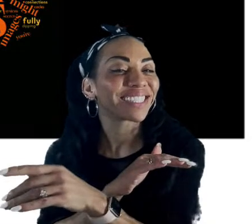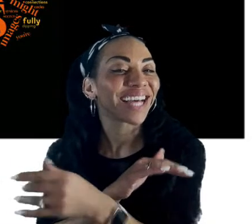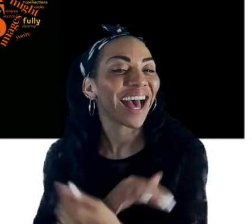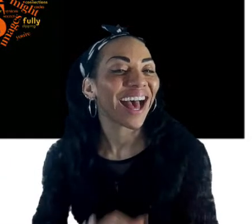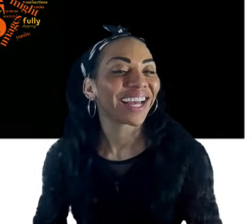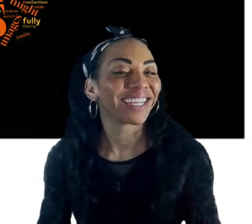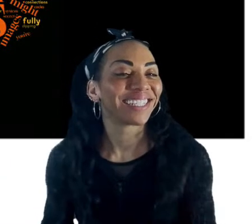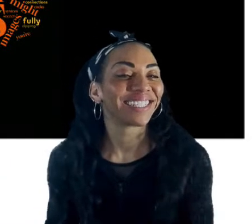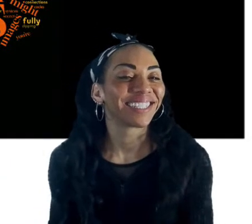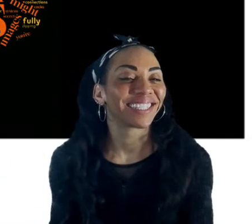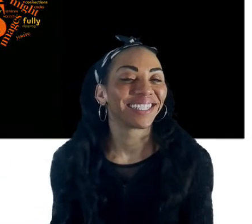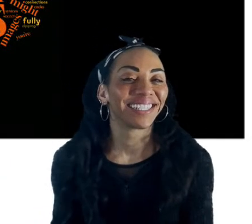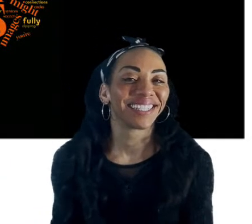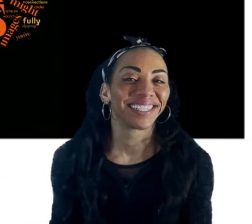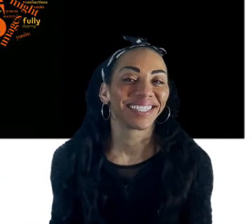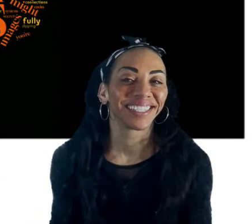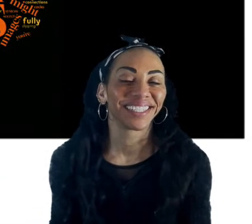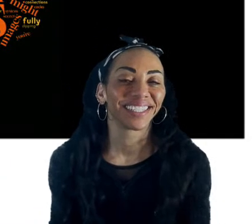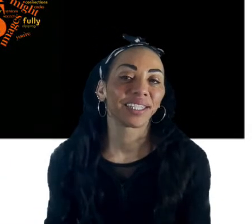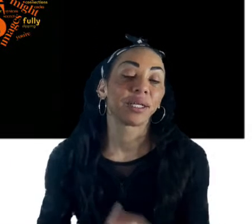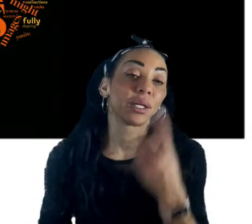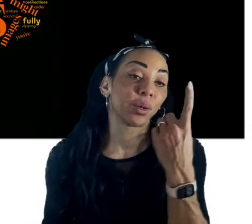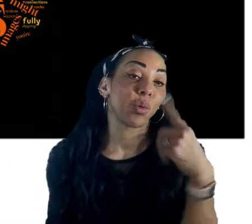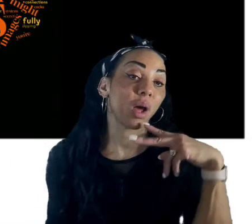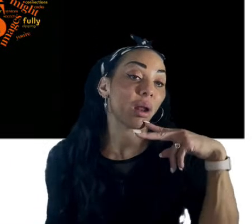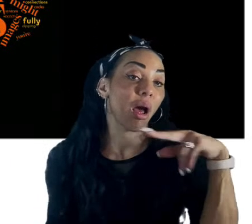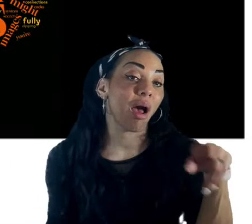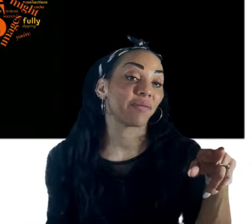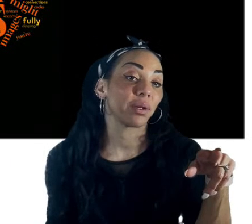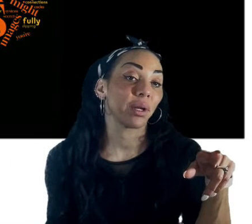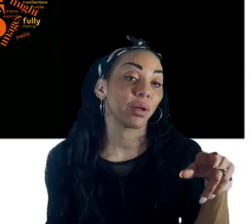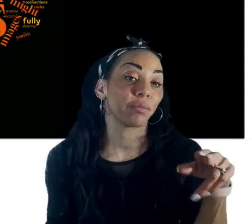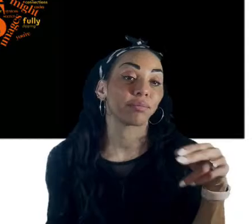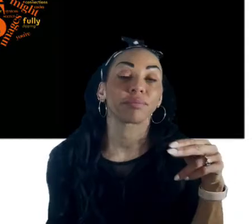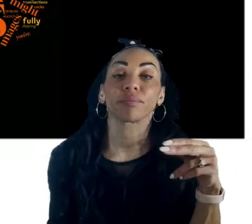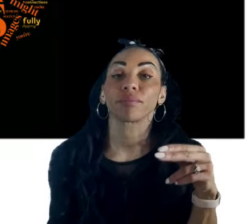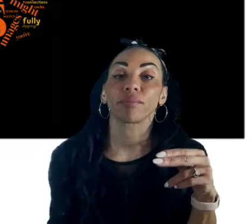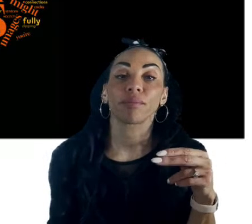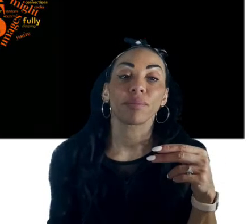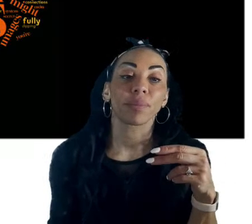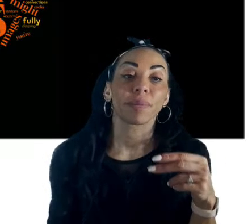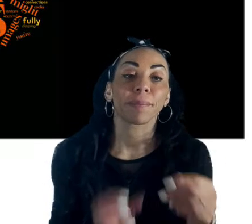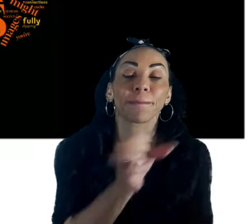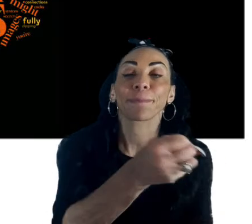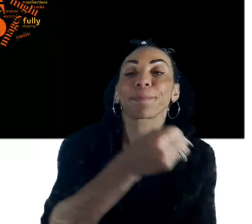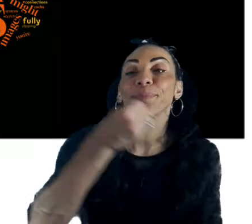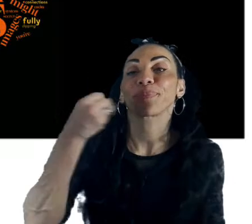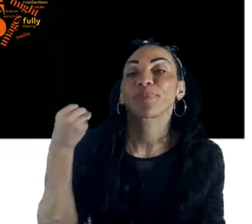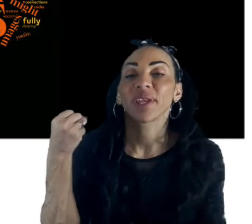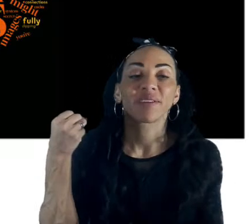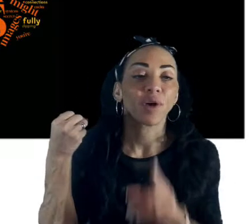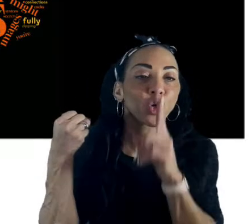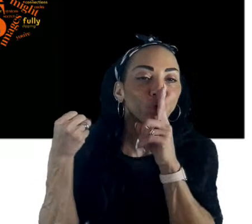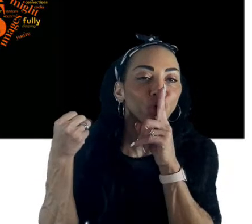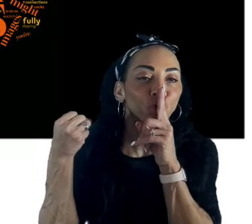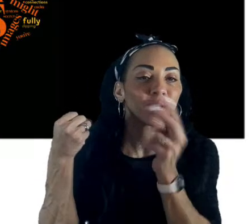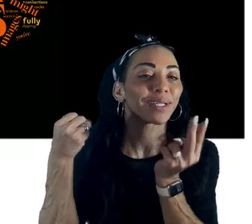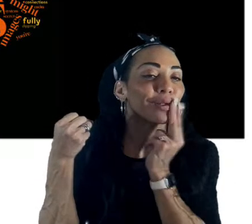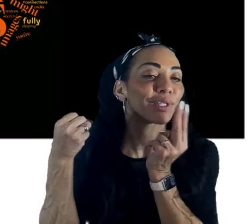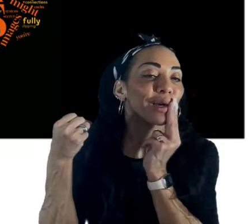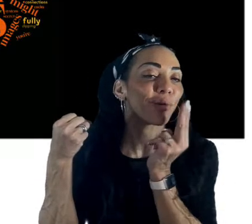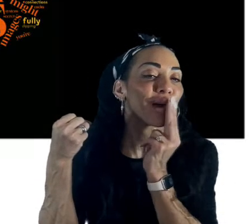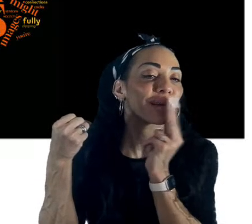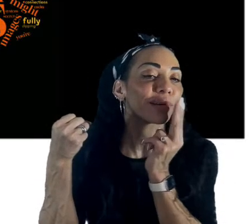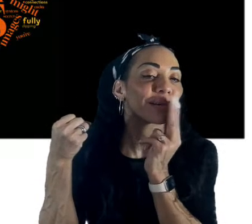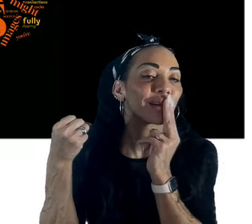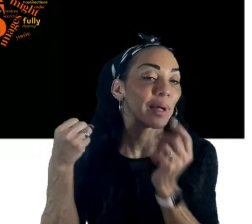One afternoon, I opened my front door to have a sneaky cigarette, and George Michael